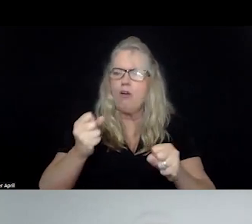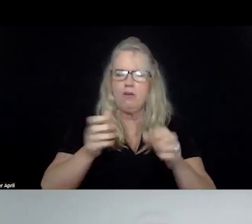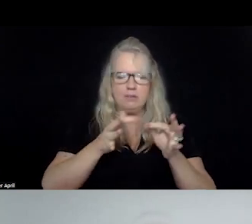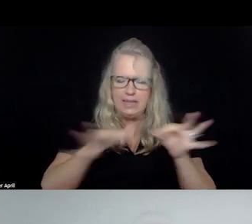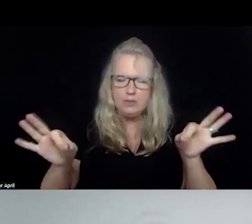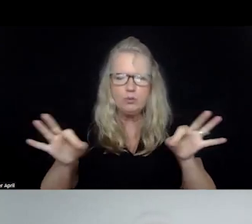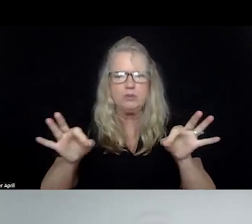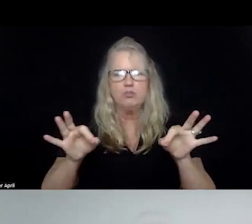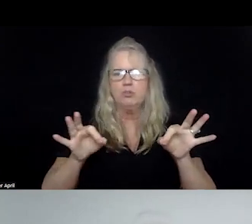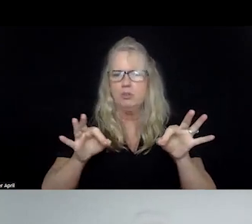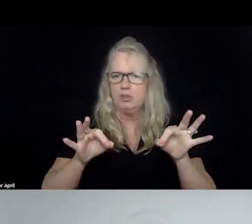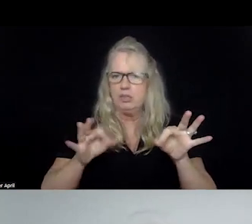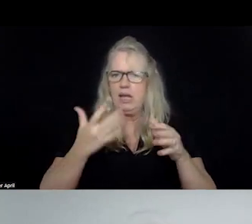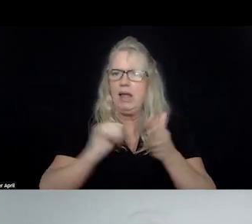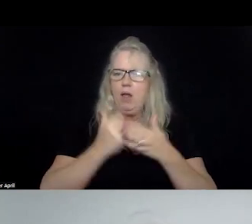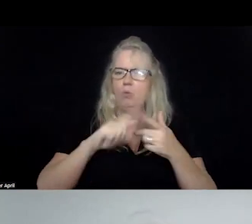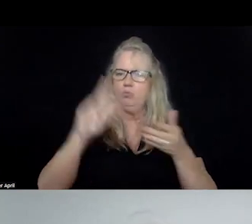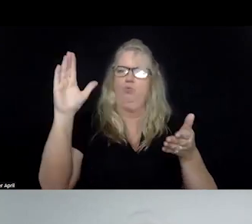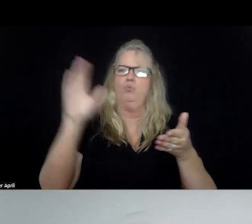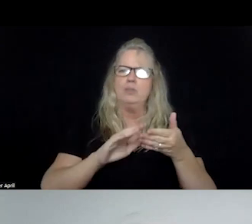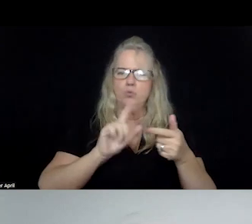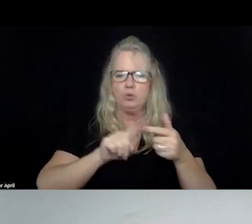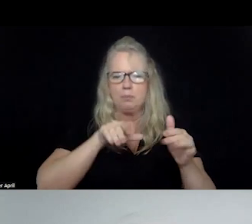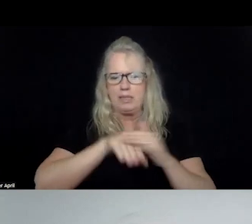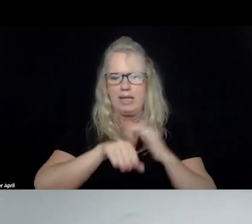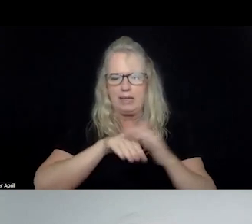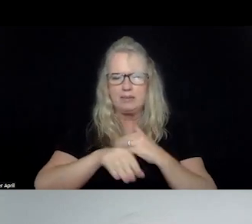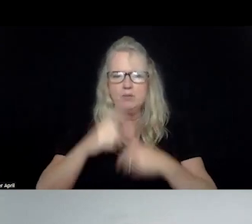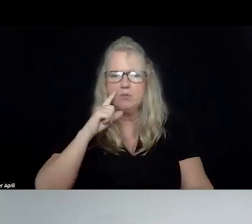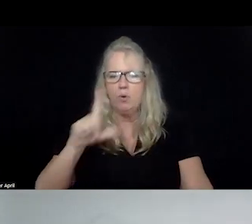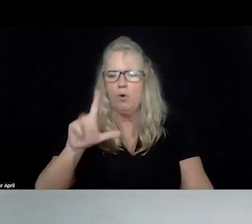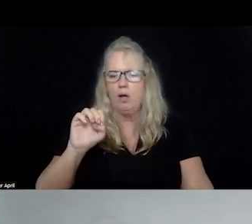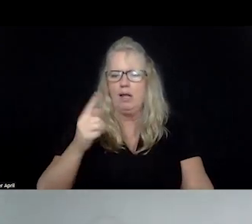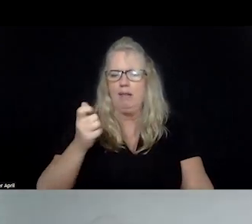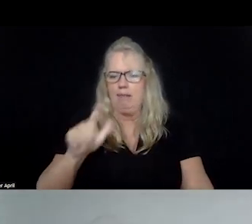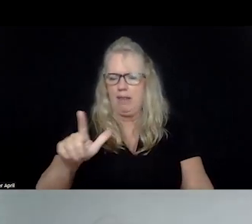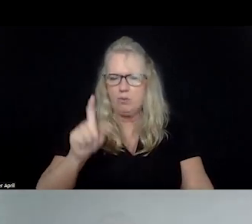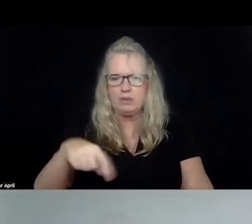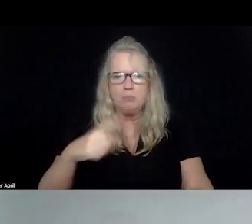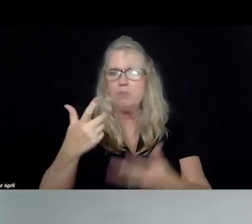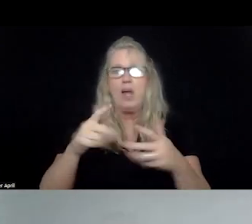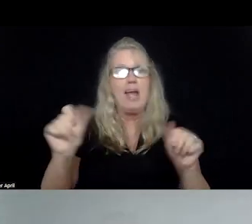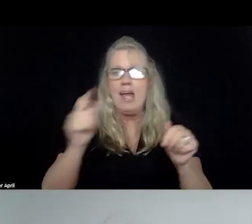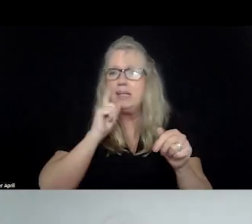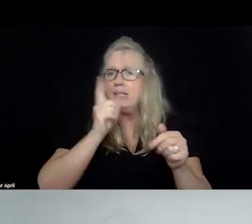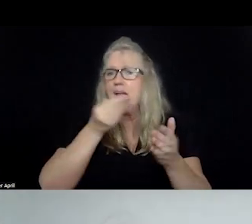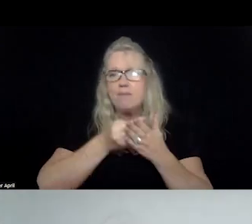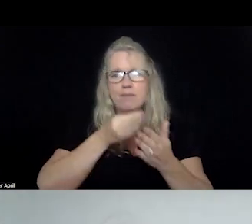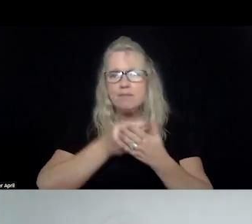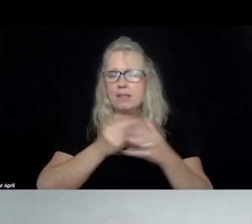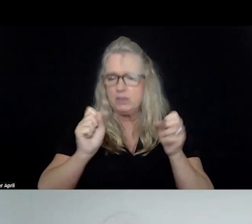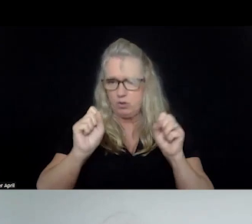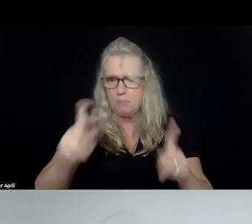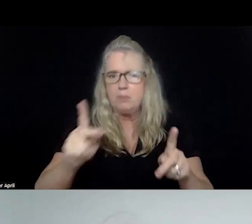about reducing access to lethal means in any of the notice of funding opportunities that SAMHSA has put